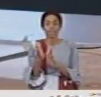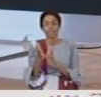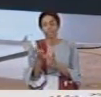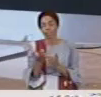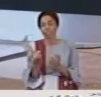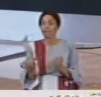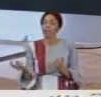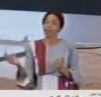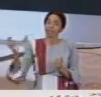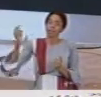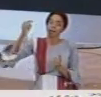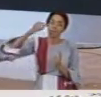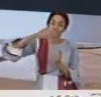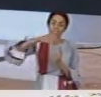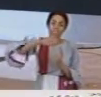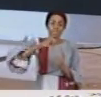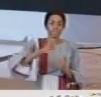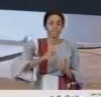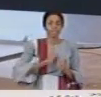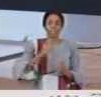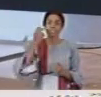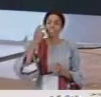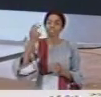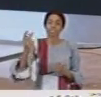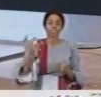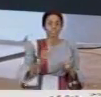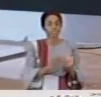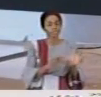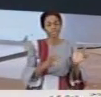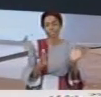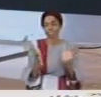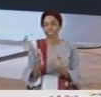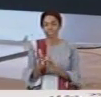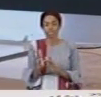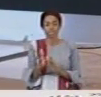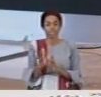until I see Jesus, until I see